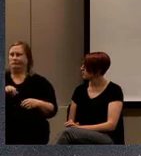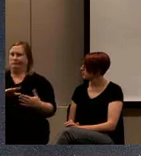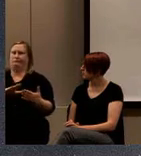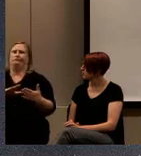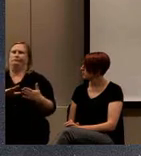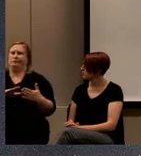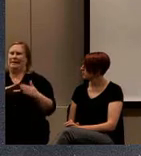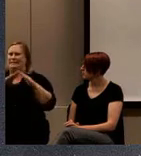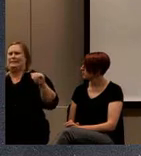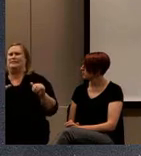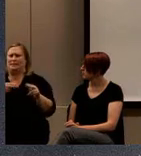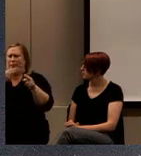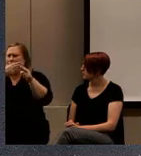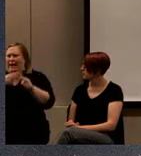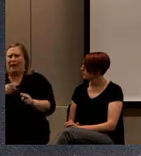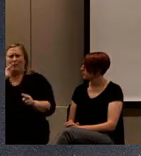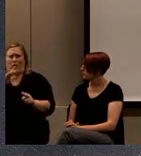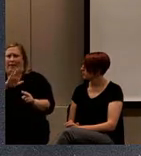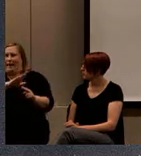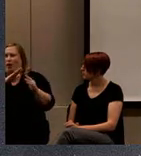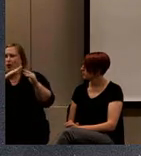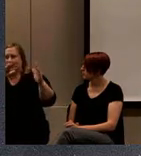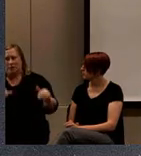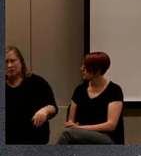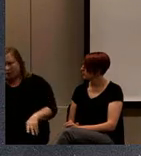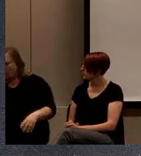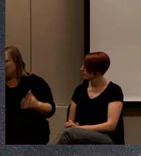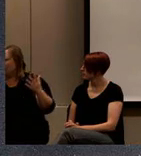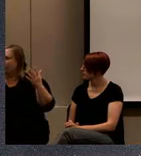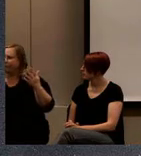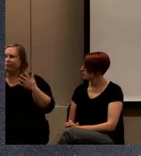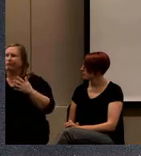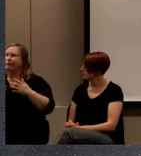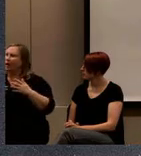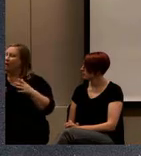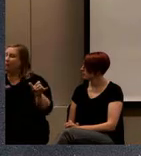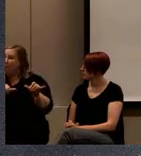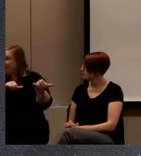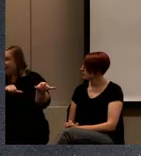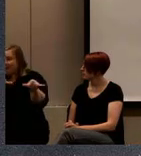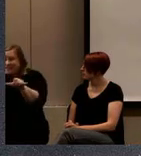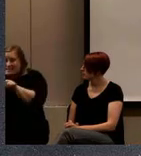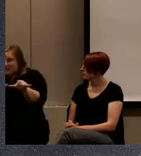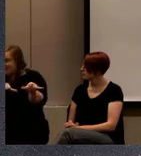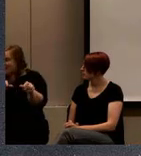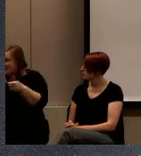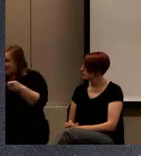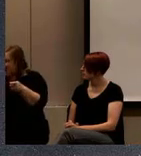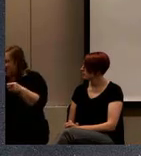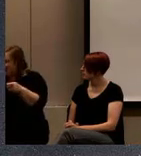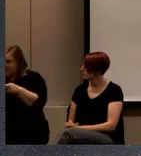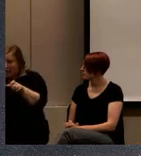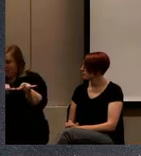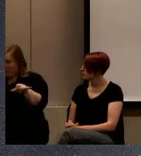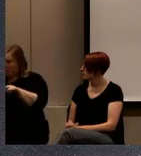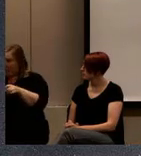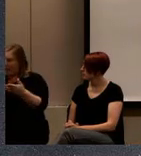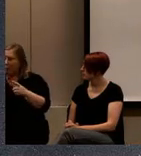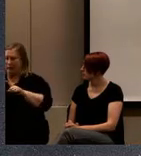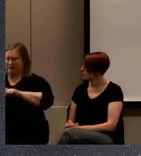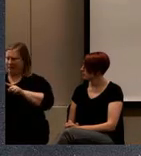their own name for their system, and some of these different systems may do exactly the same thing, and they have very different